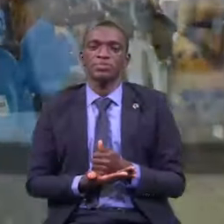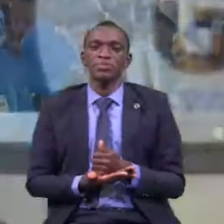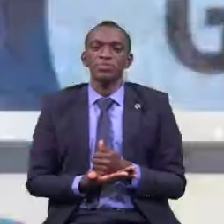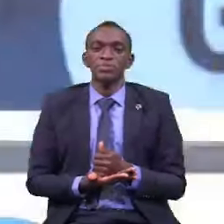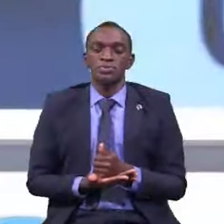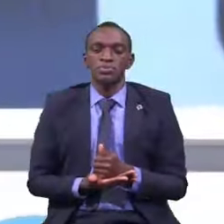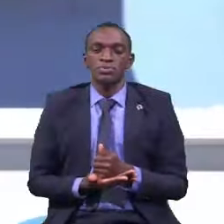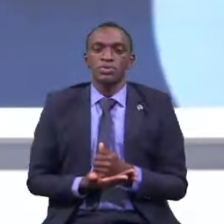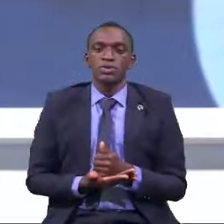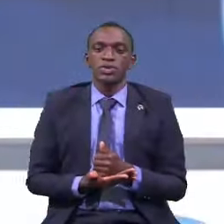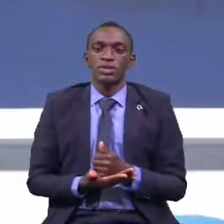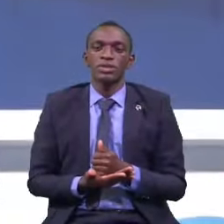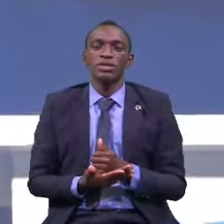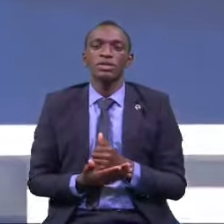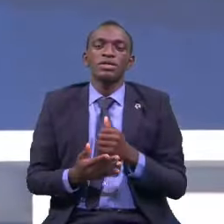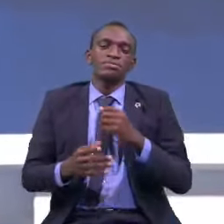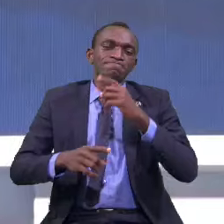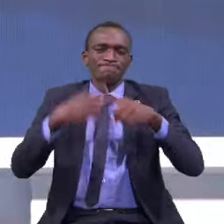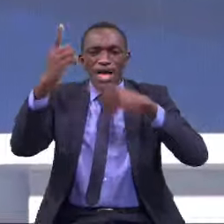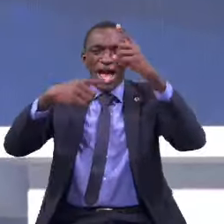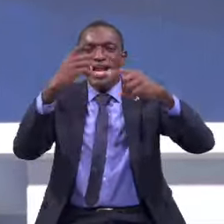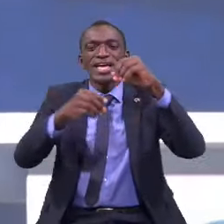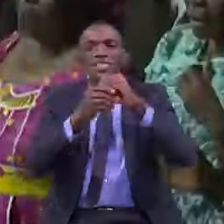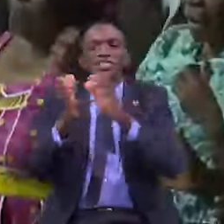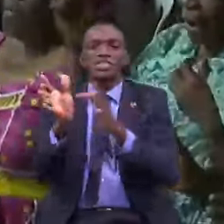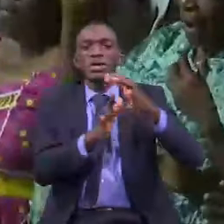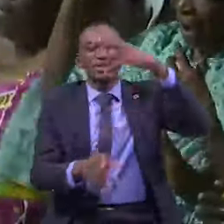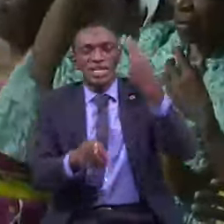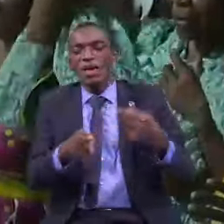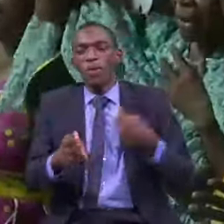Blow for. In Jesus' name we pray.